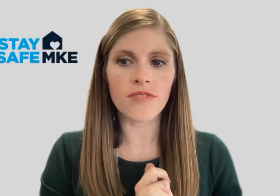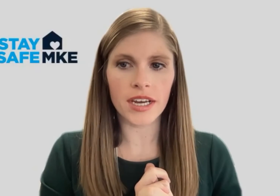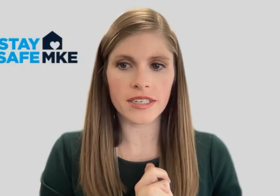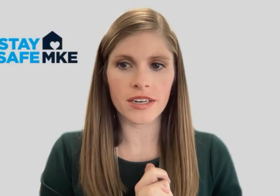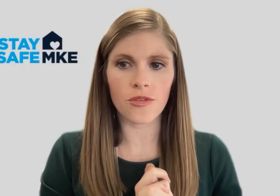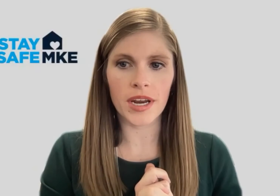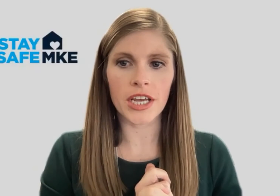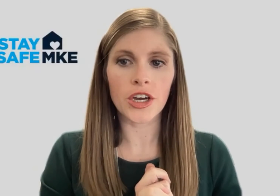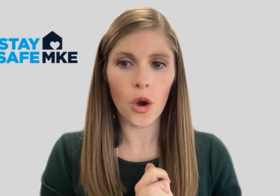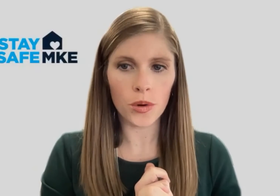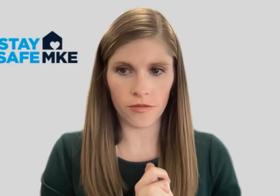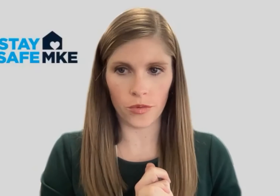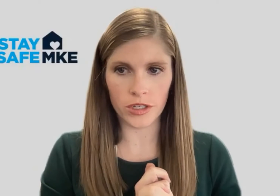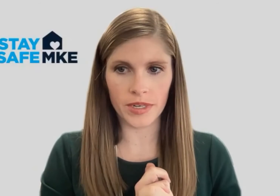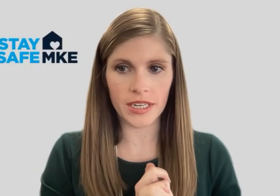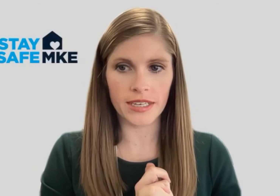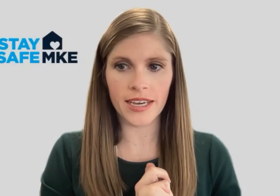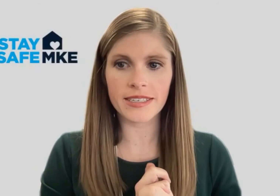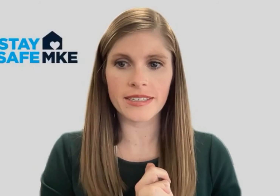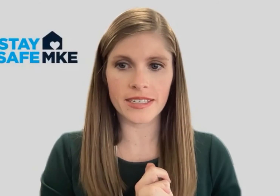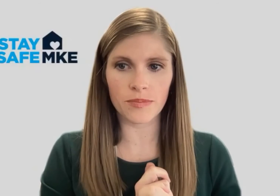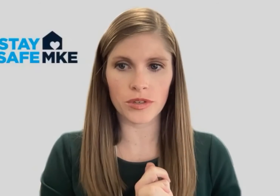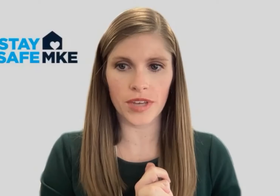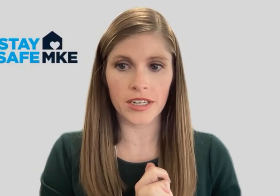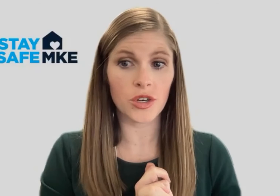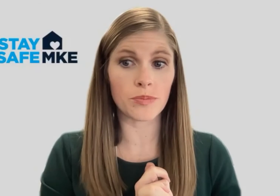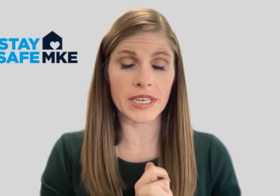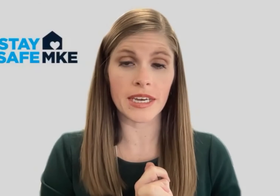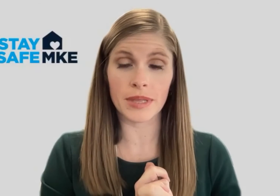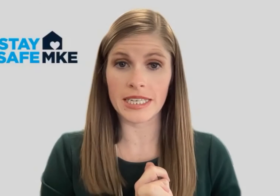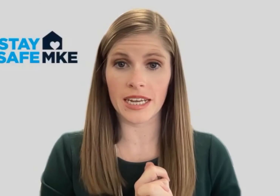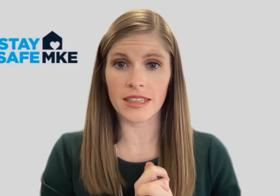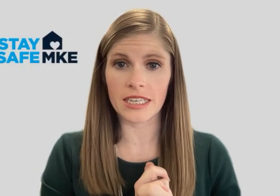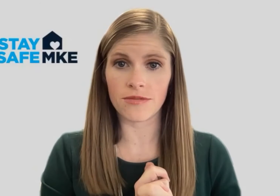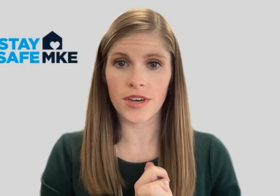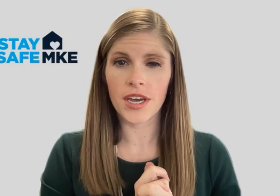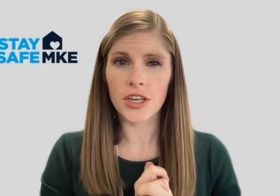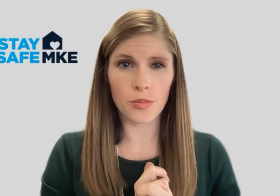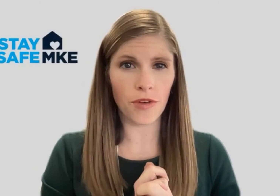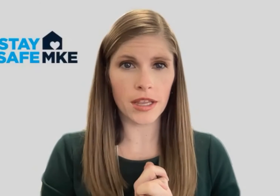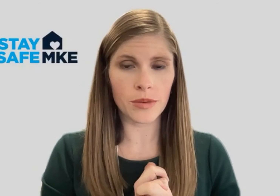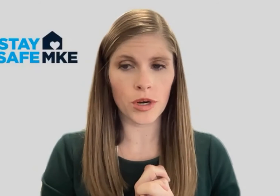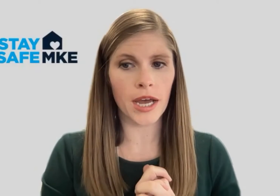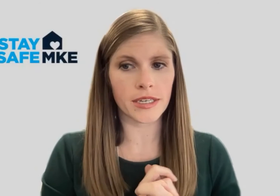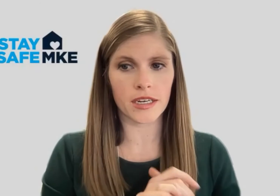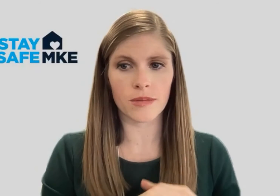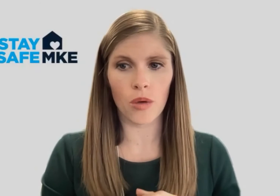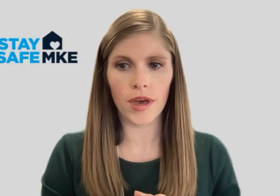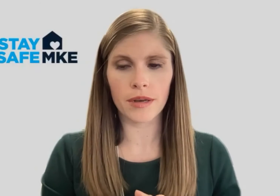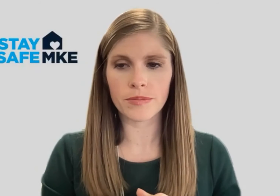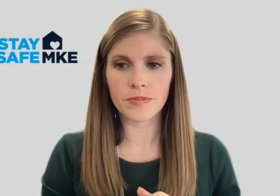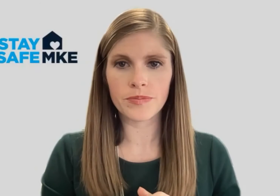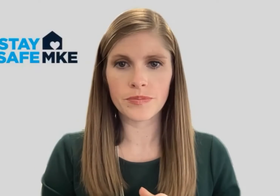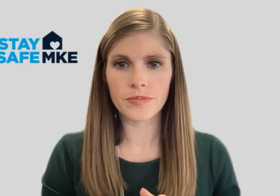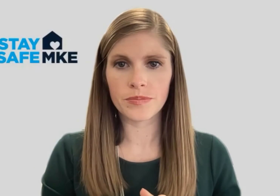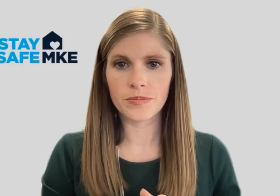high unvaccinated rate in code enforcement, as high as 60% could be placed on leave. Can you provide a little more context about